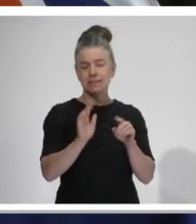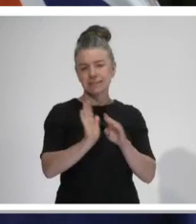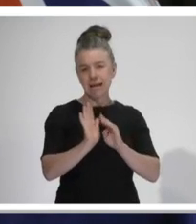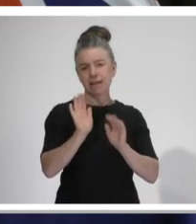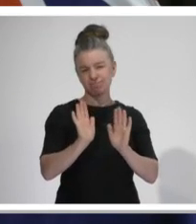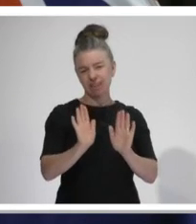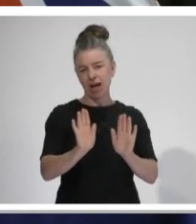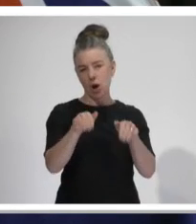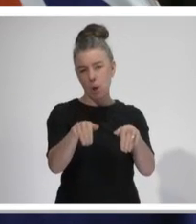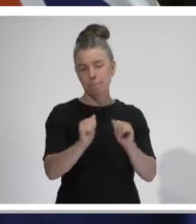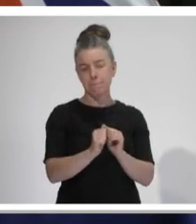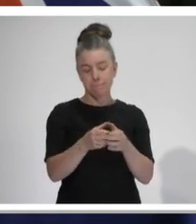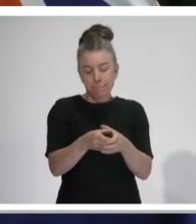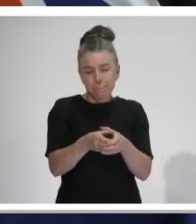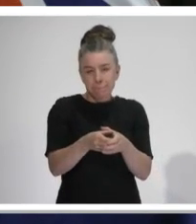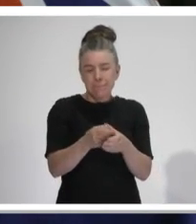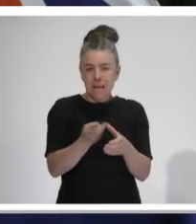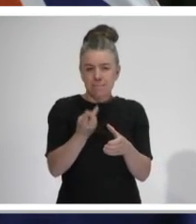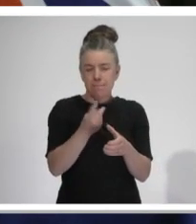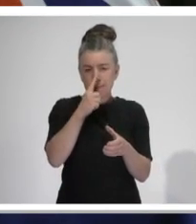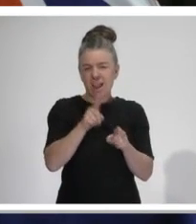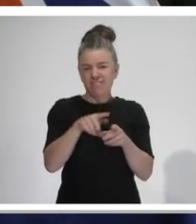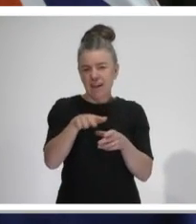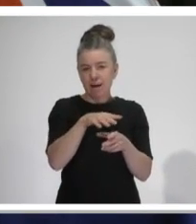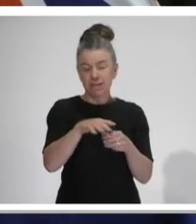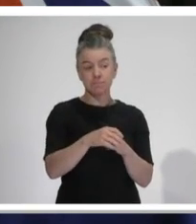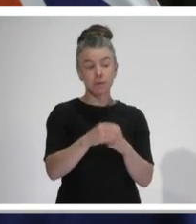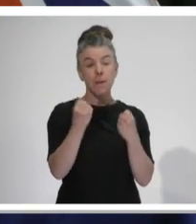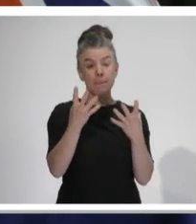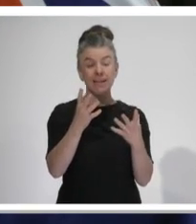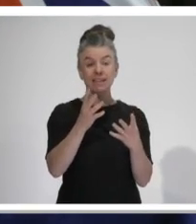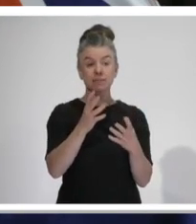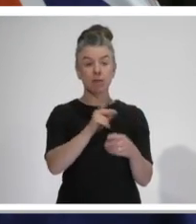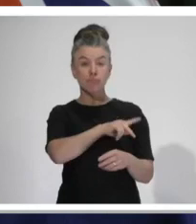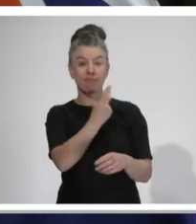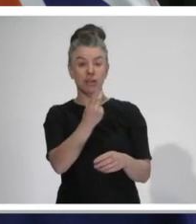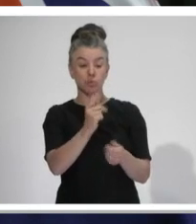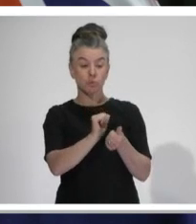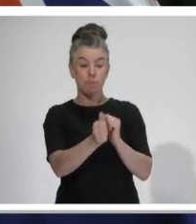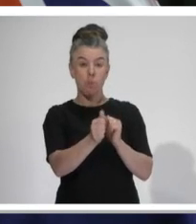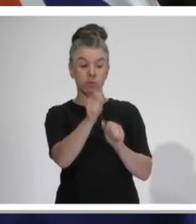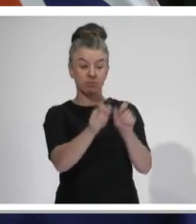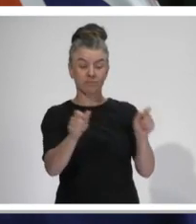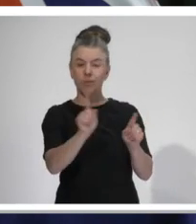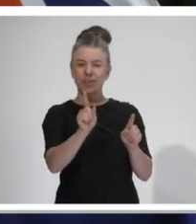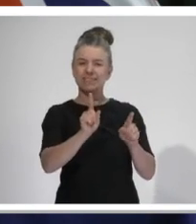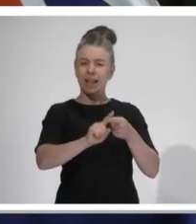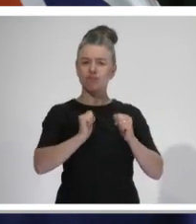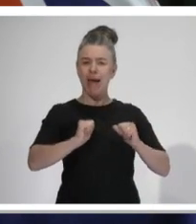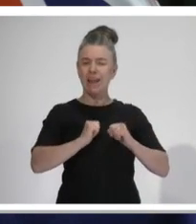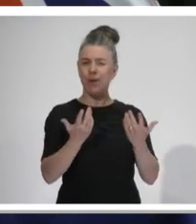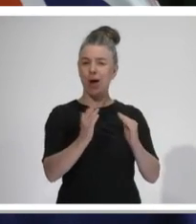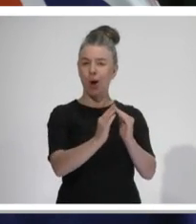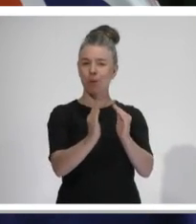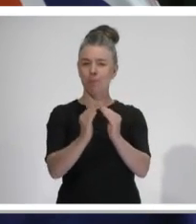number of our professional athletes are training hard inside their own bubble. When it comes to level 2, there is further work to